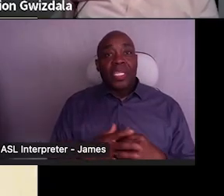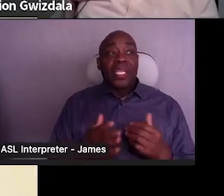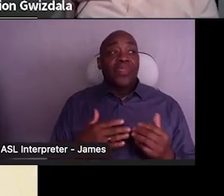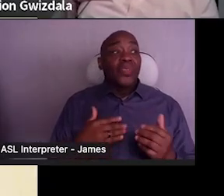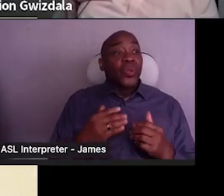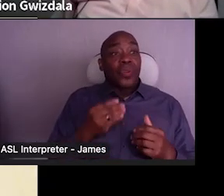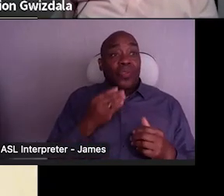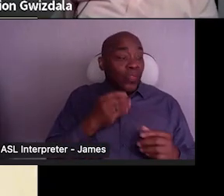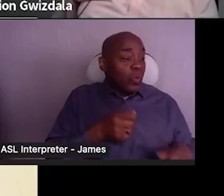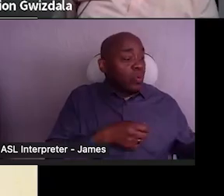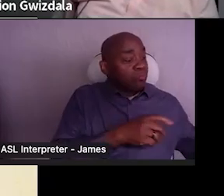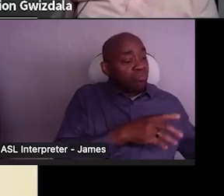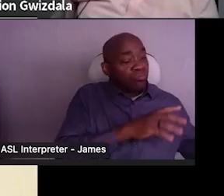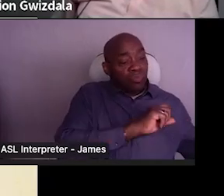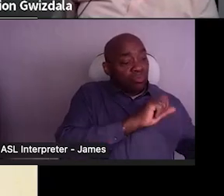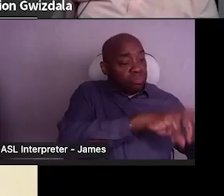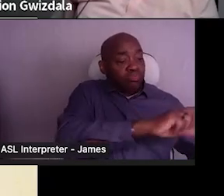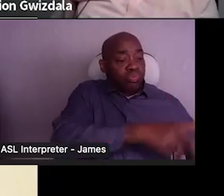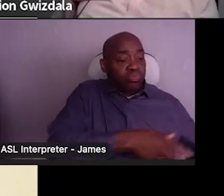prepared at the table.